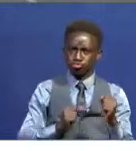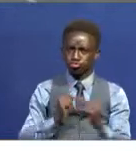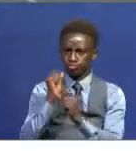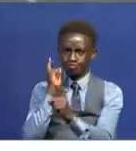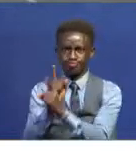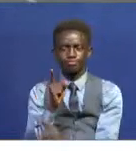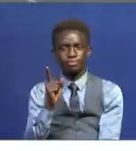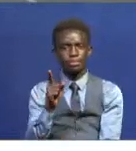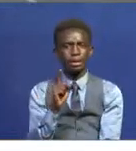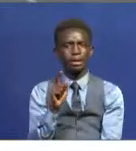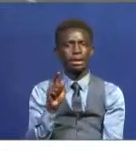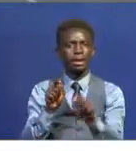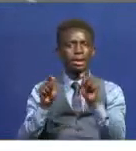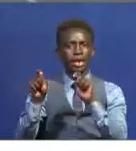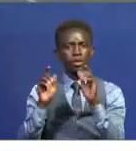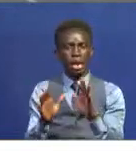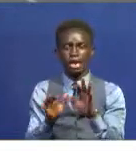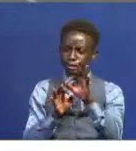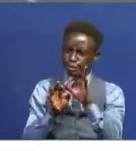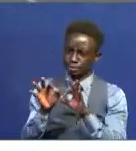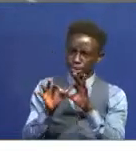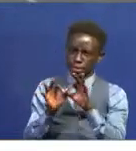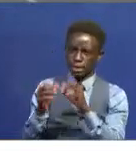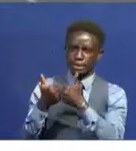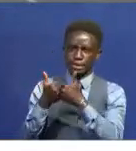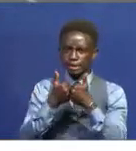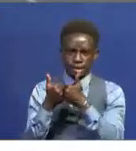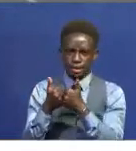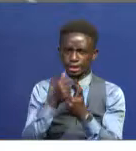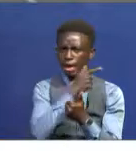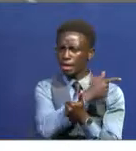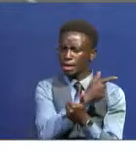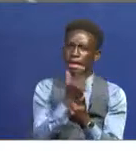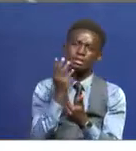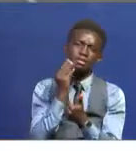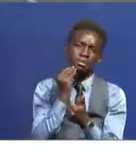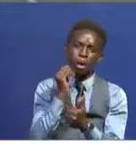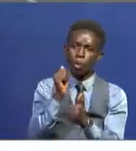communicate some of the challenges that that they are facing, and